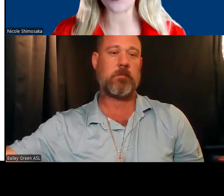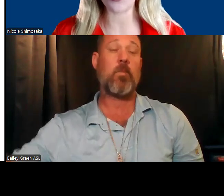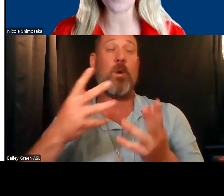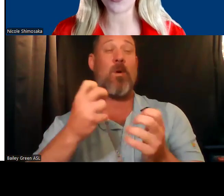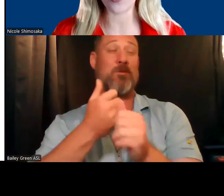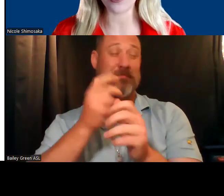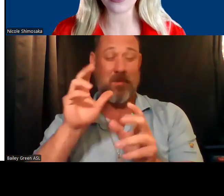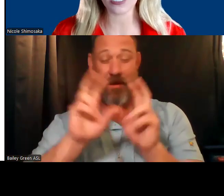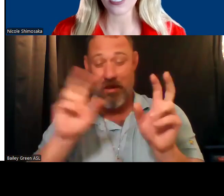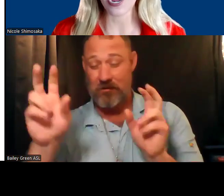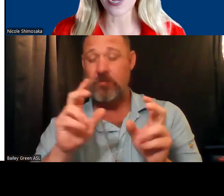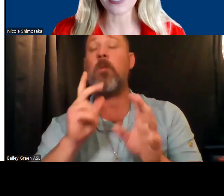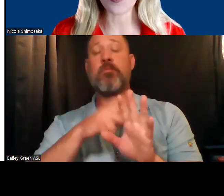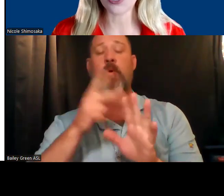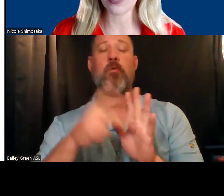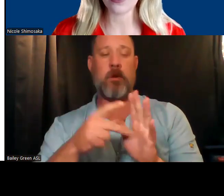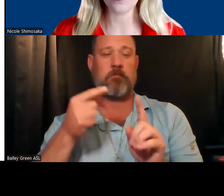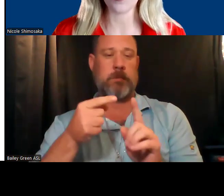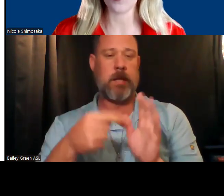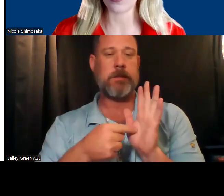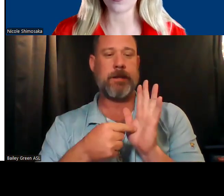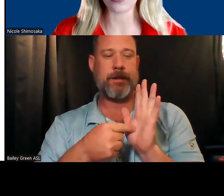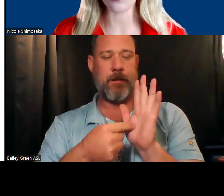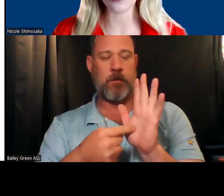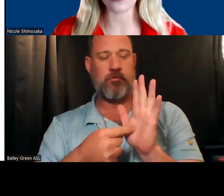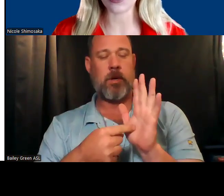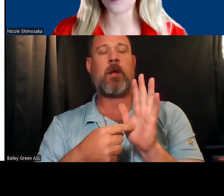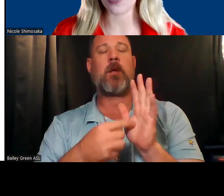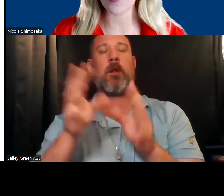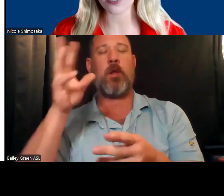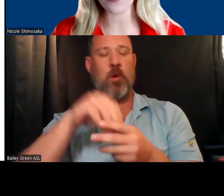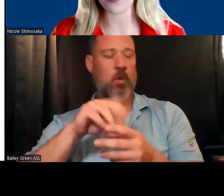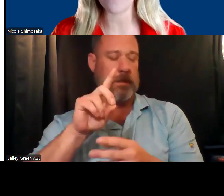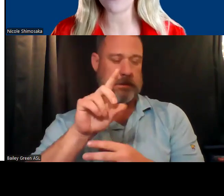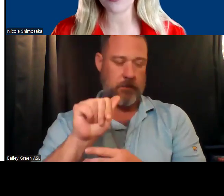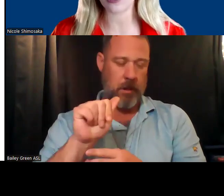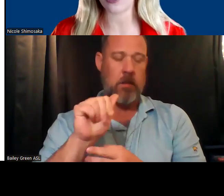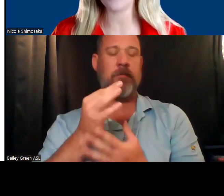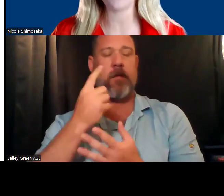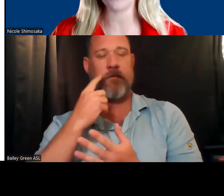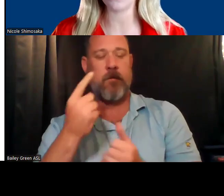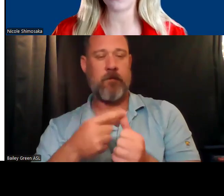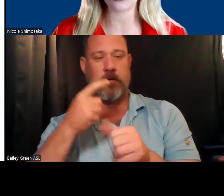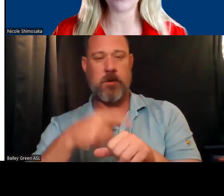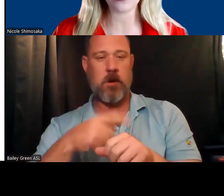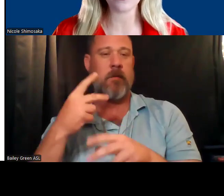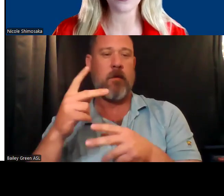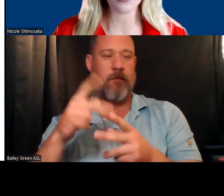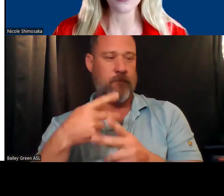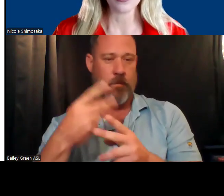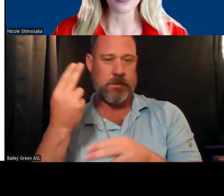and program priorities as demonstrated with including a disability factor for the first time in the formula's